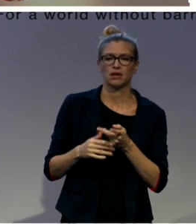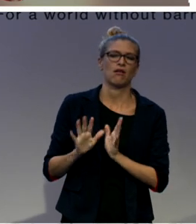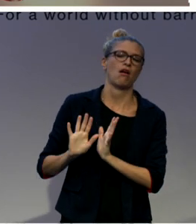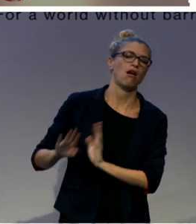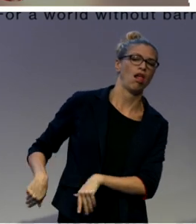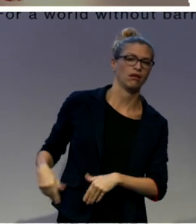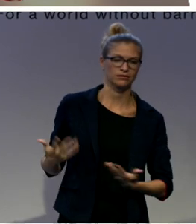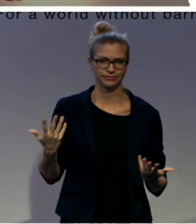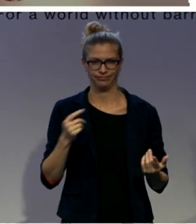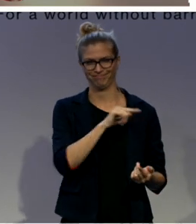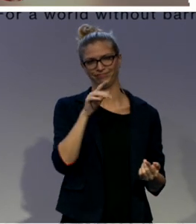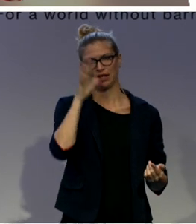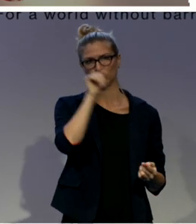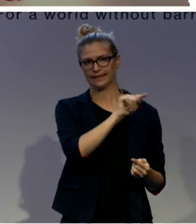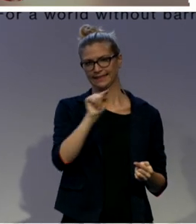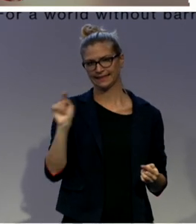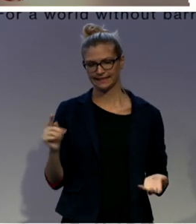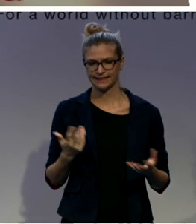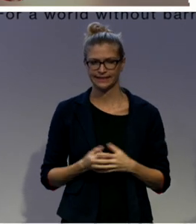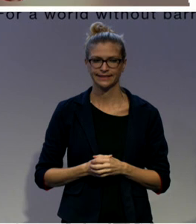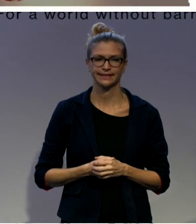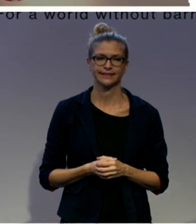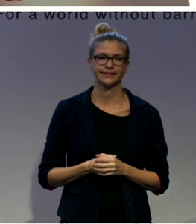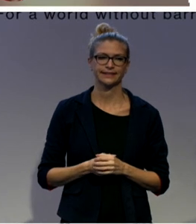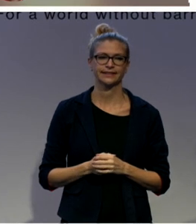Por eso nace el